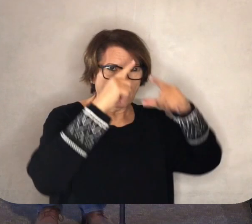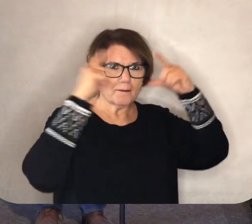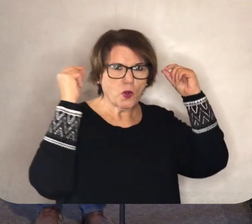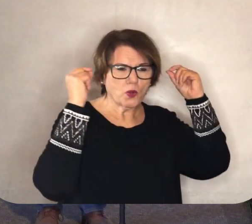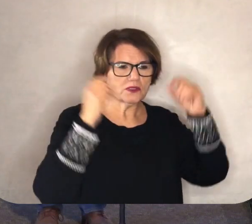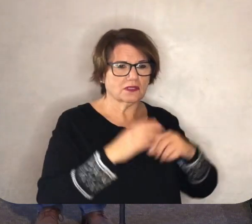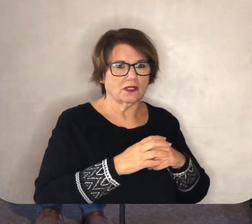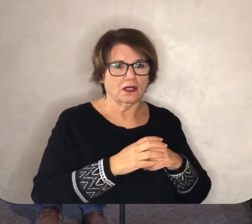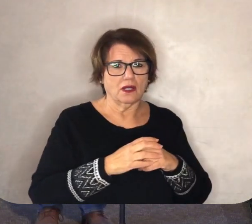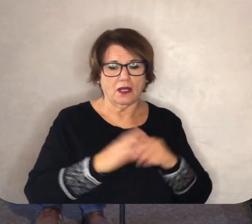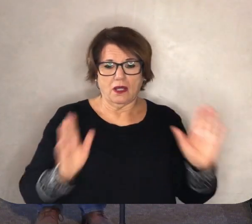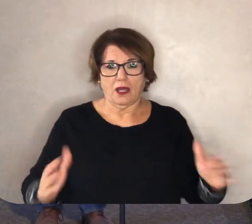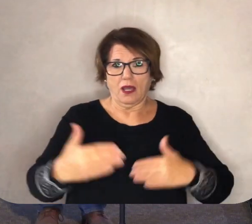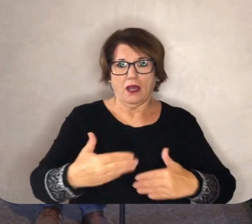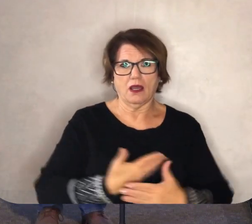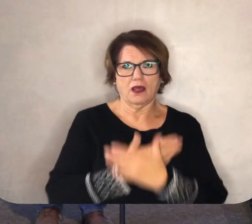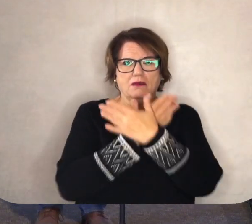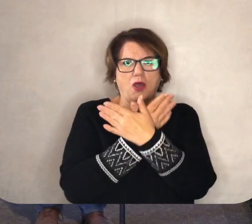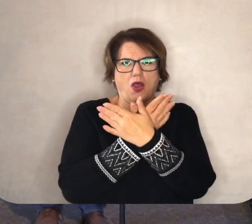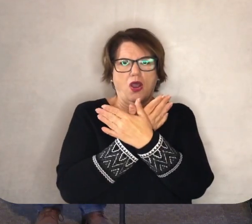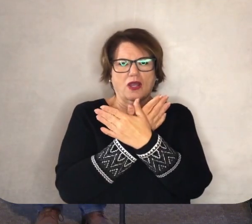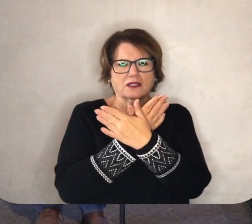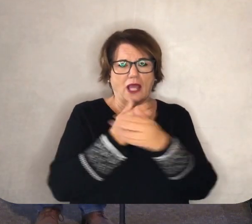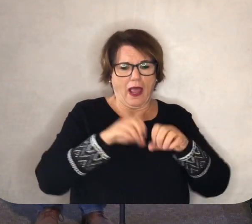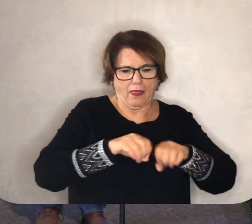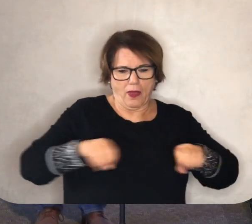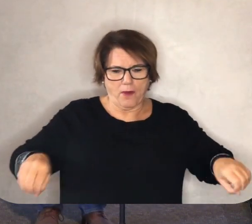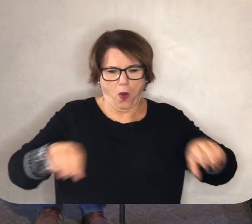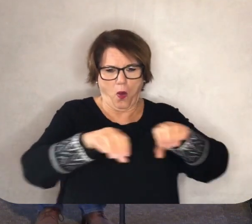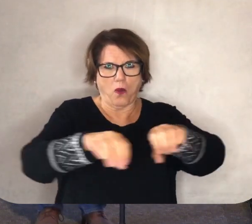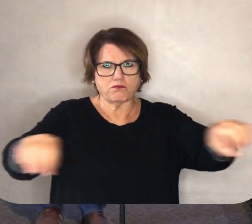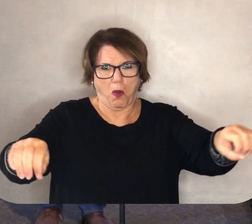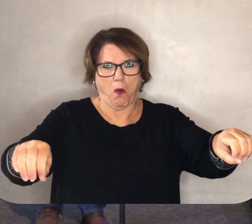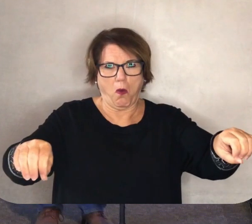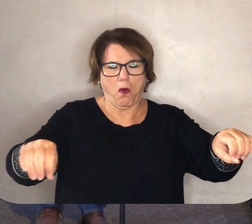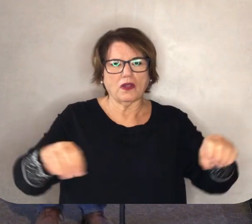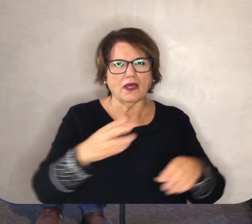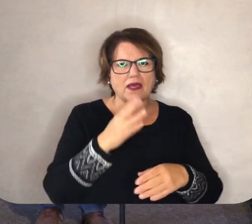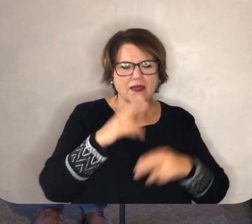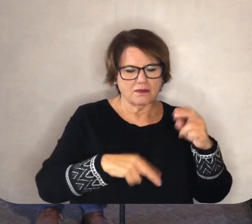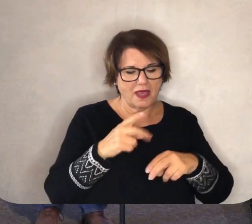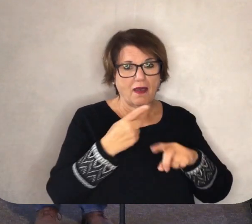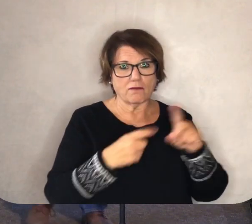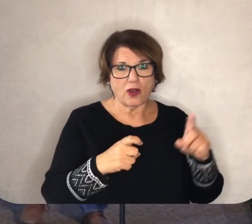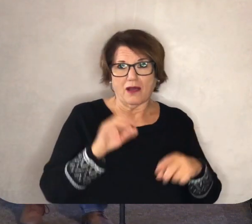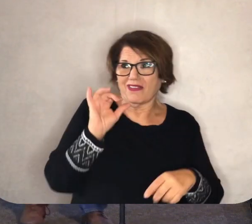that the ark and the poles to carry the ark are to be built from the wood of the acacia tree.